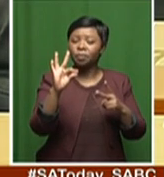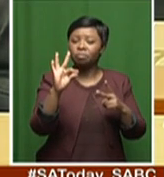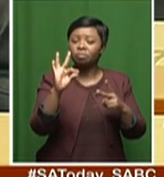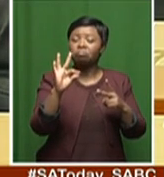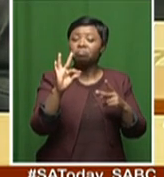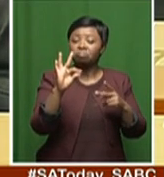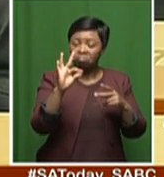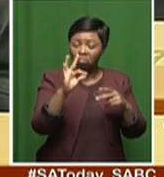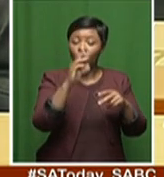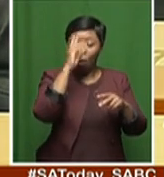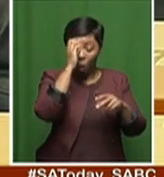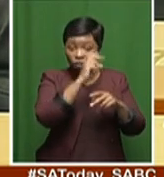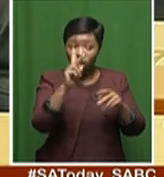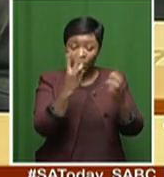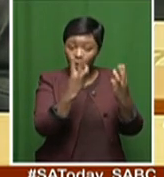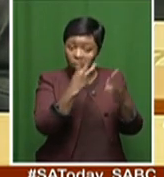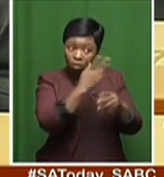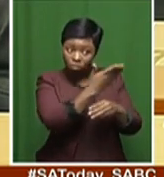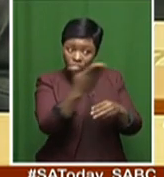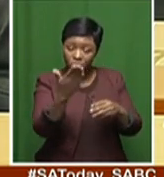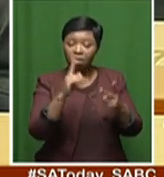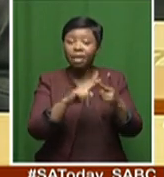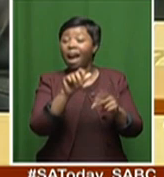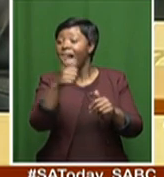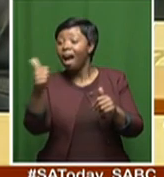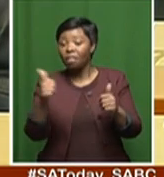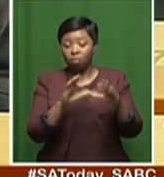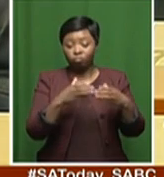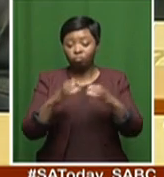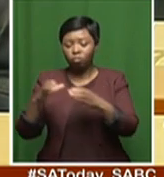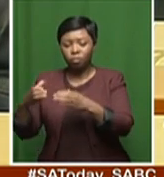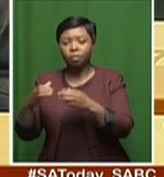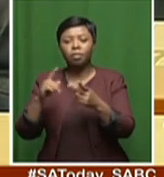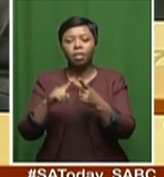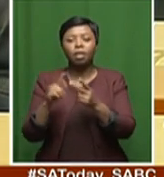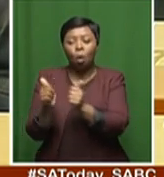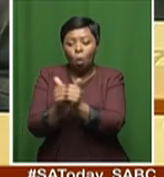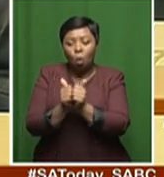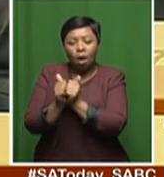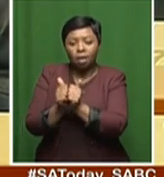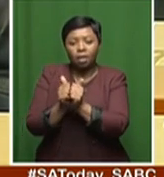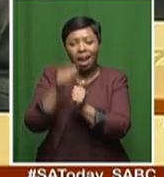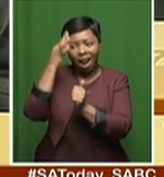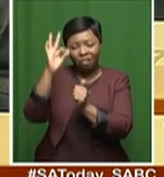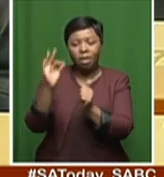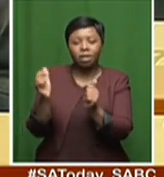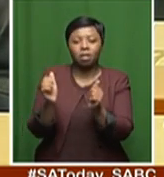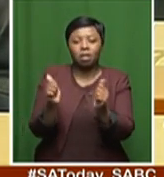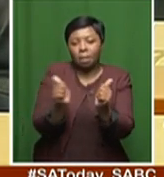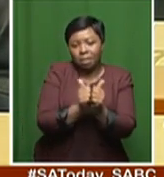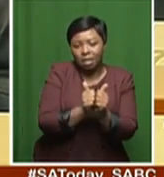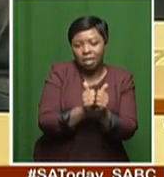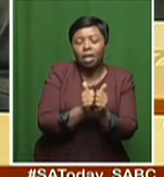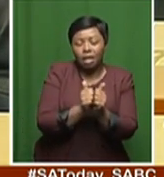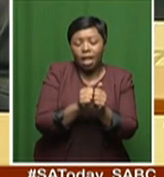party and other parties, as well as the alliance partners of the governing party, and leaders of a whole